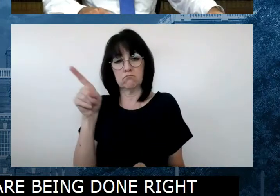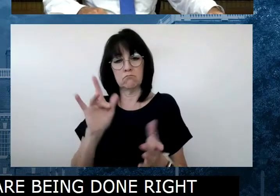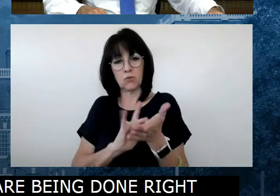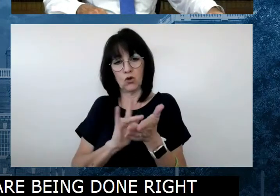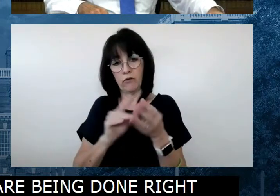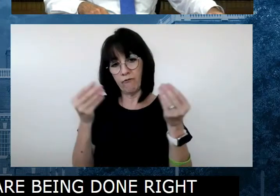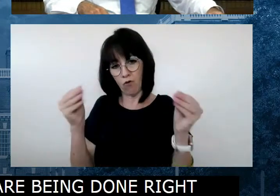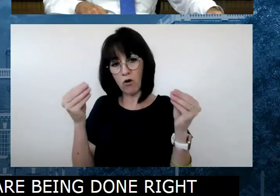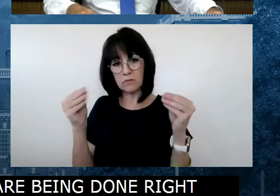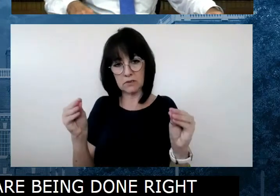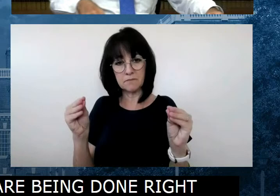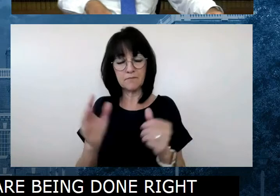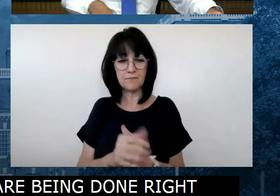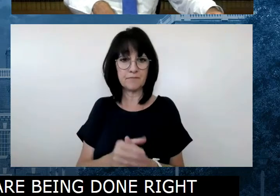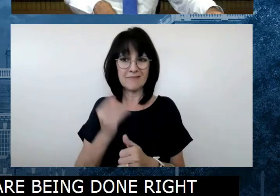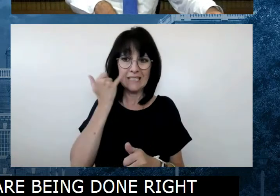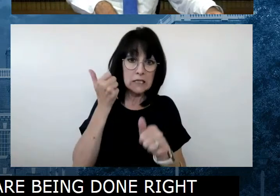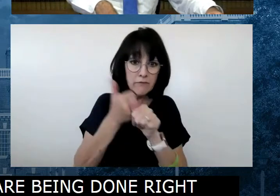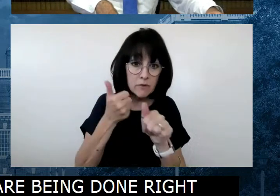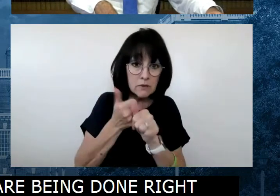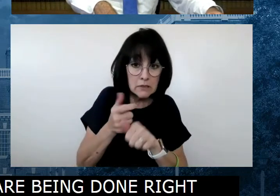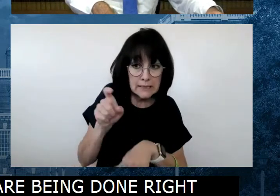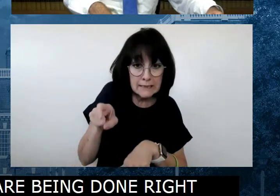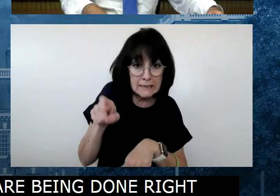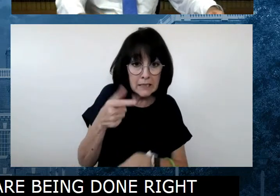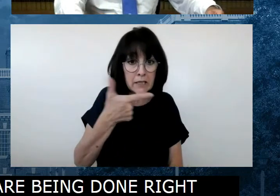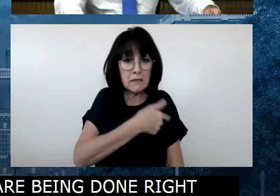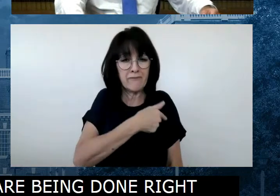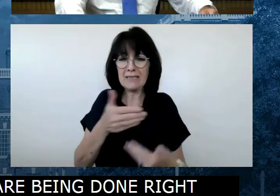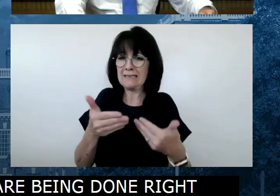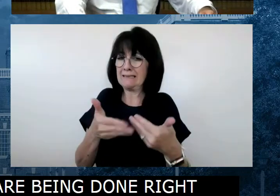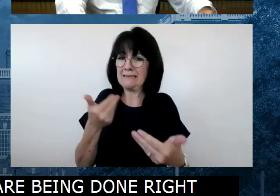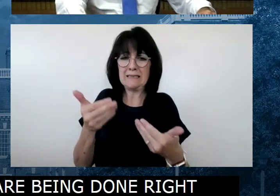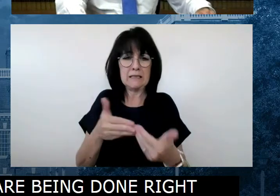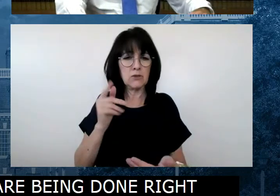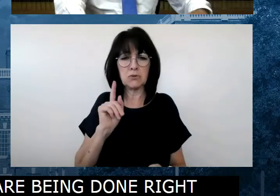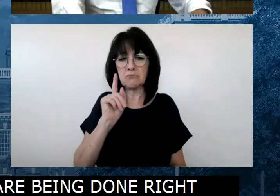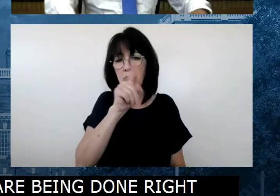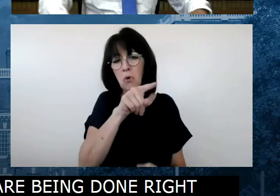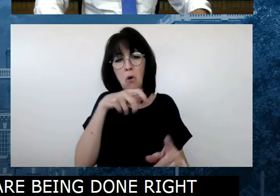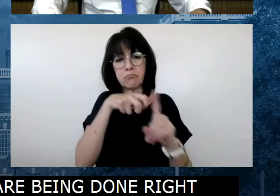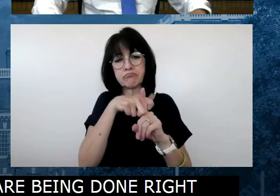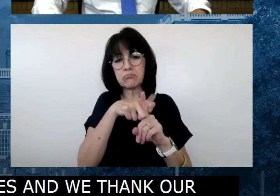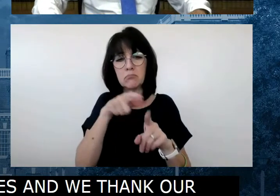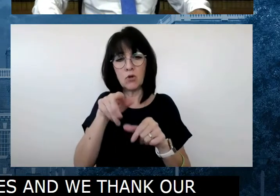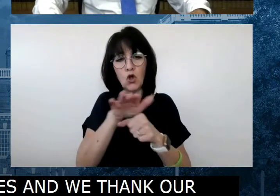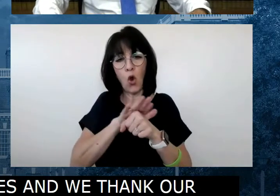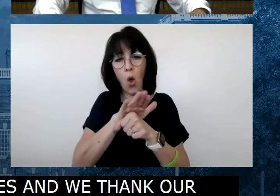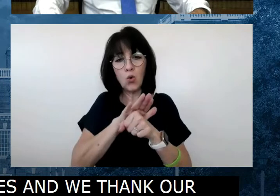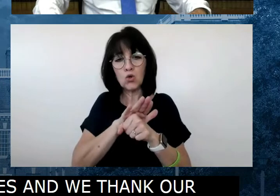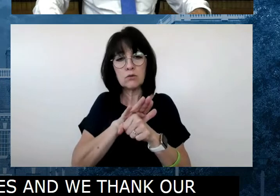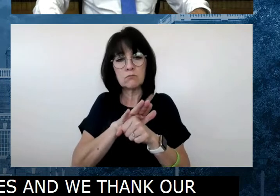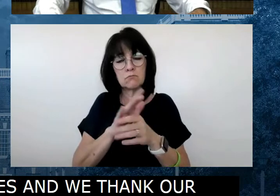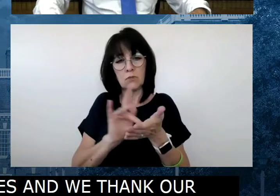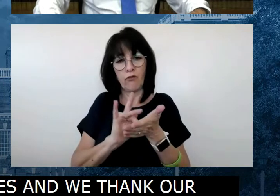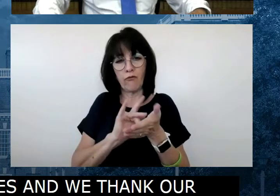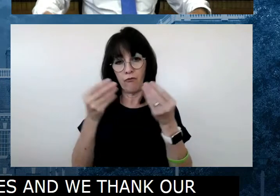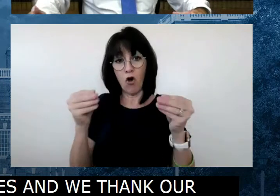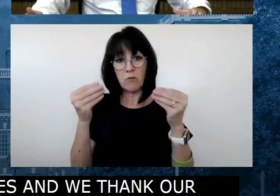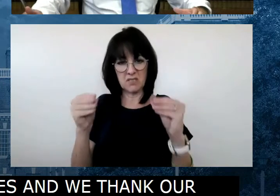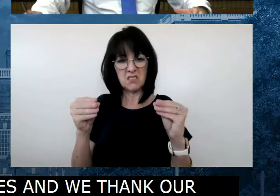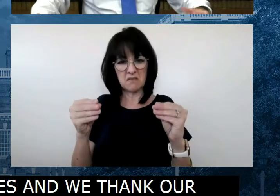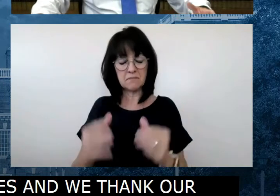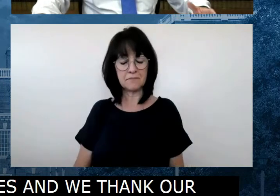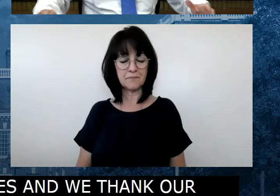Clearly, if you need to get vaccinated, the easiest way to do that is go to your local pharmacy and get a shot in your arm. We're still